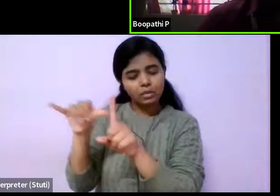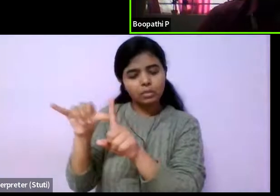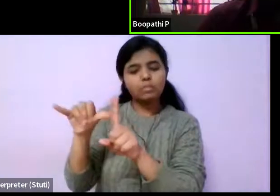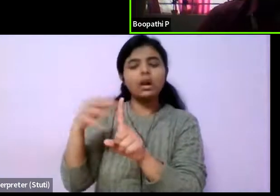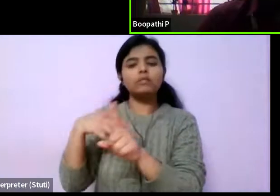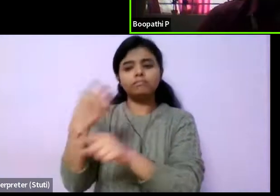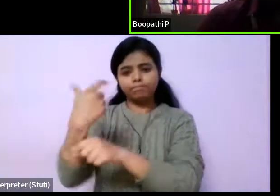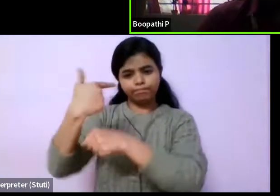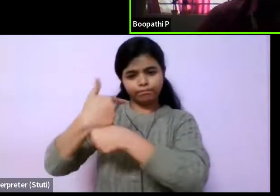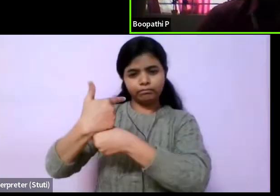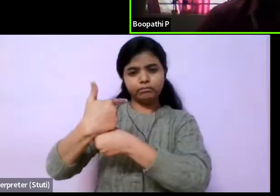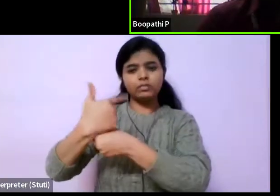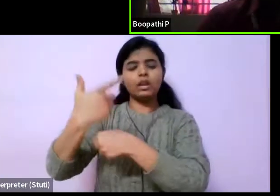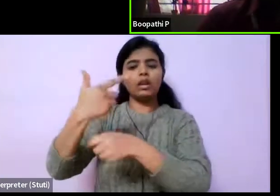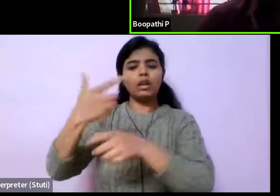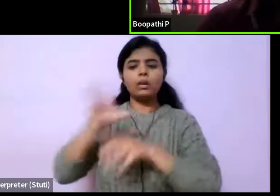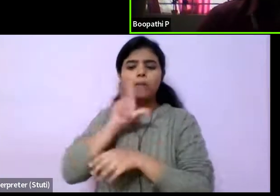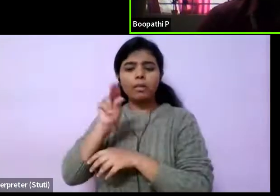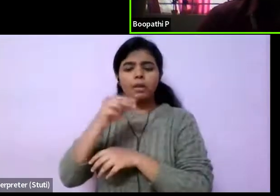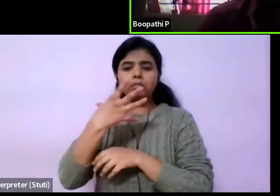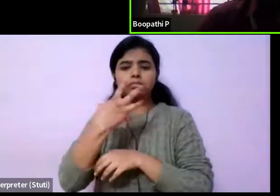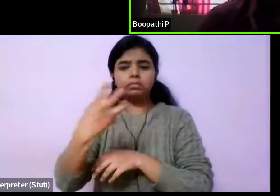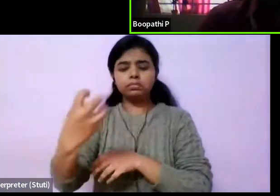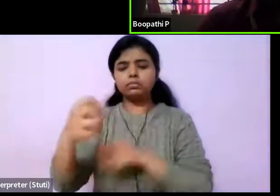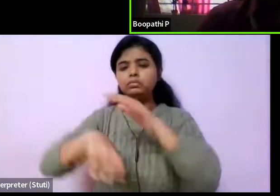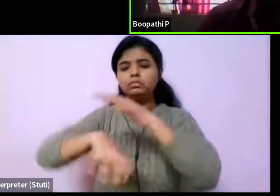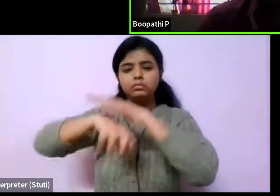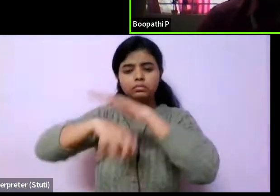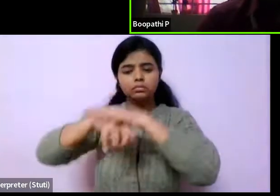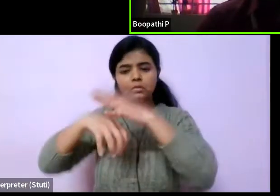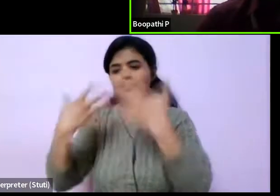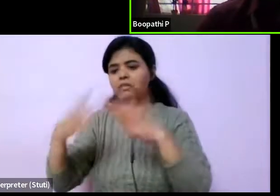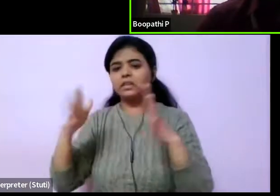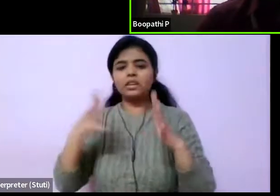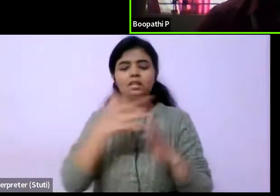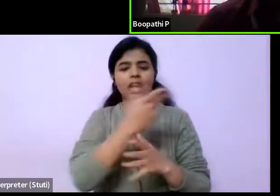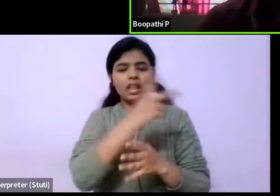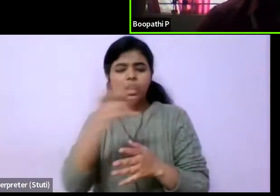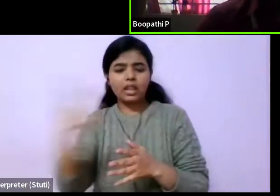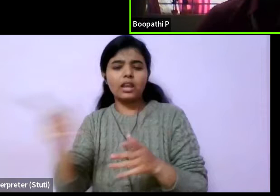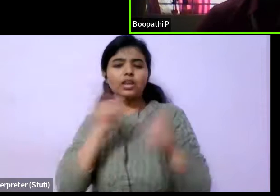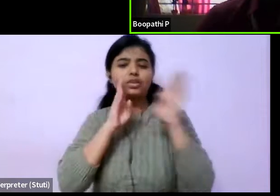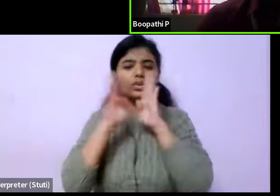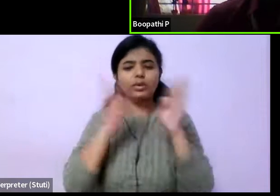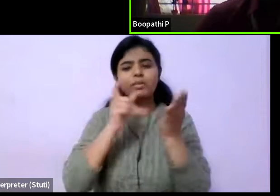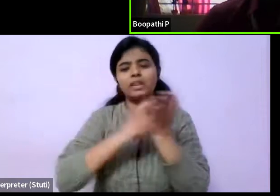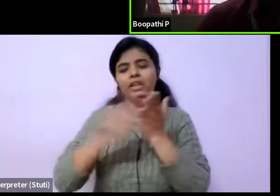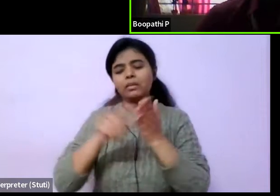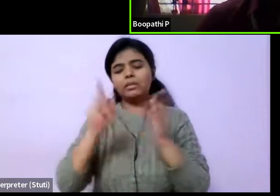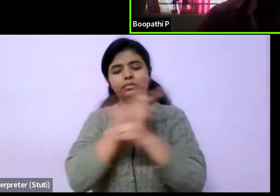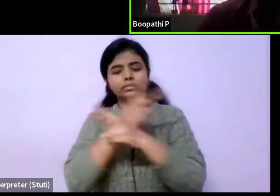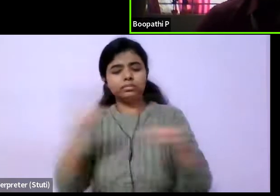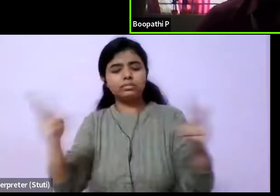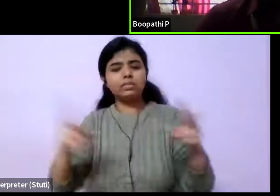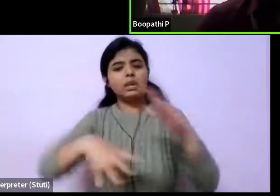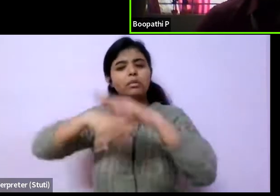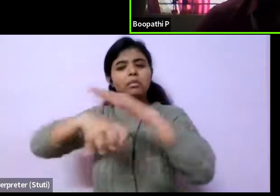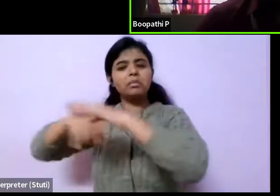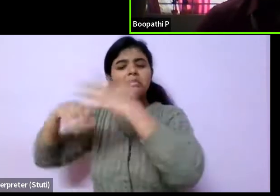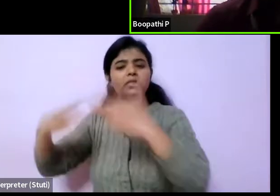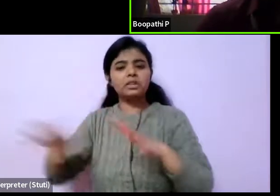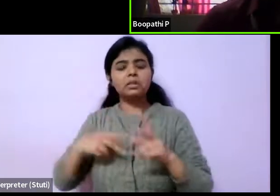people, putting it on Twitter, WhatsApp, Facebook, and all these things. And second important thing is